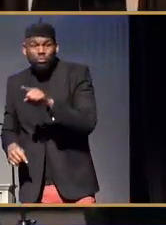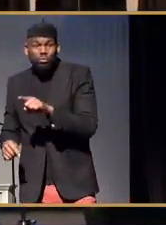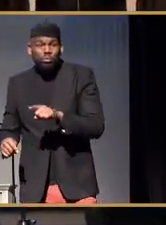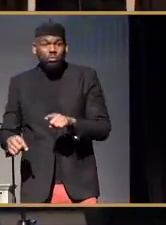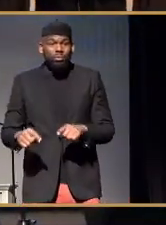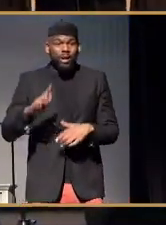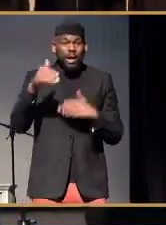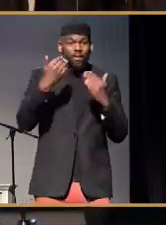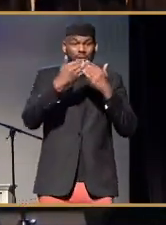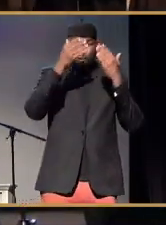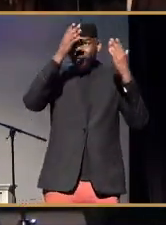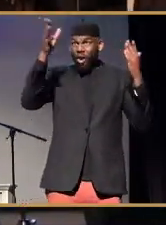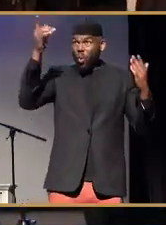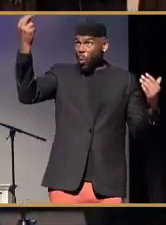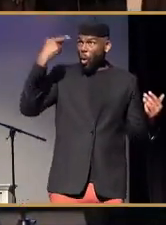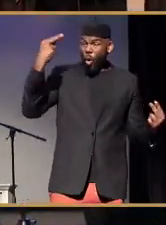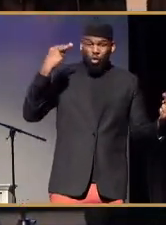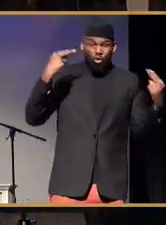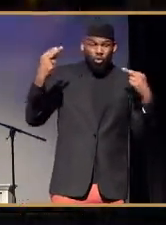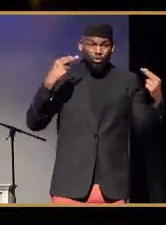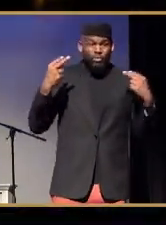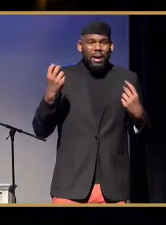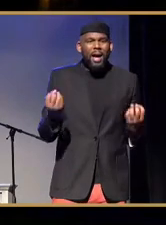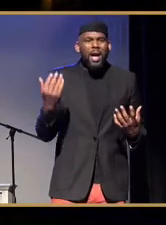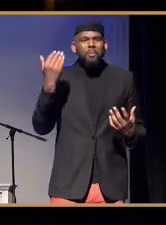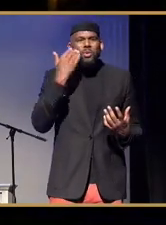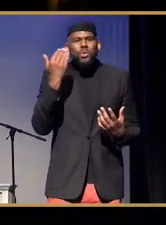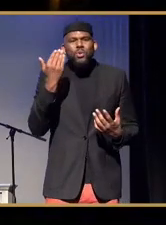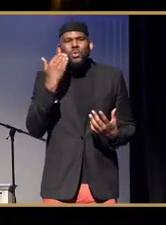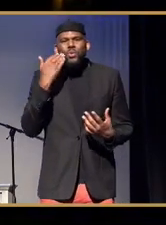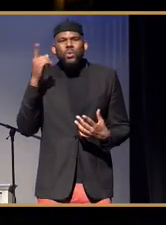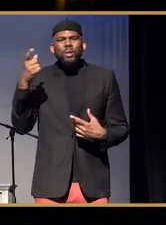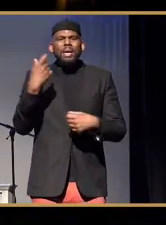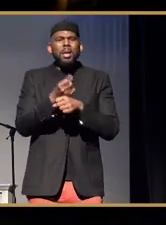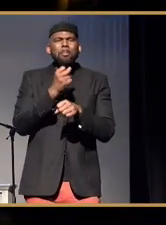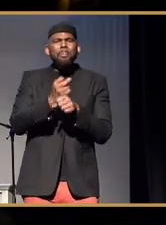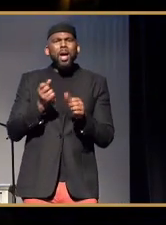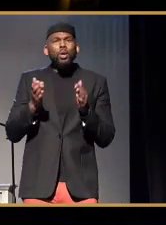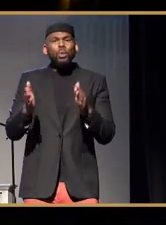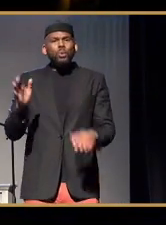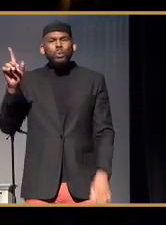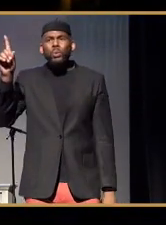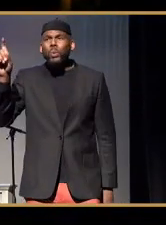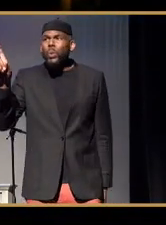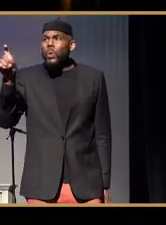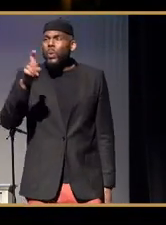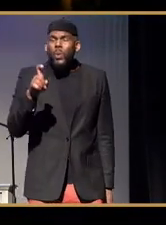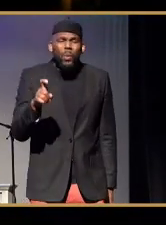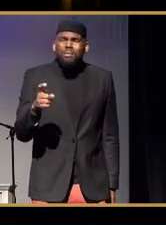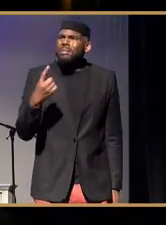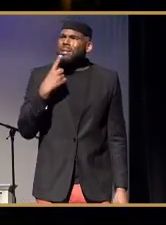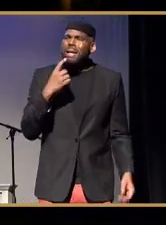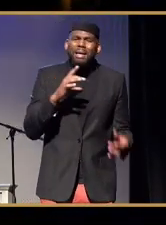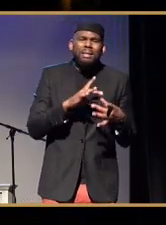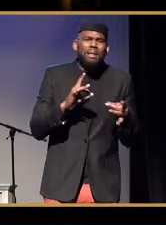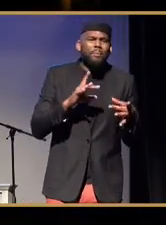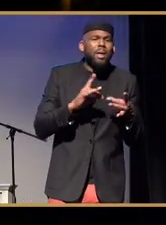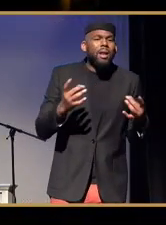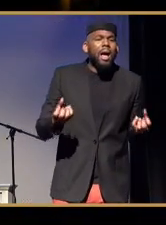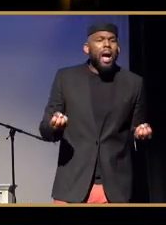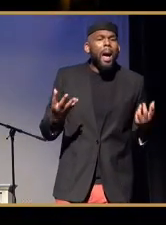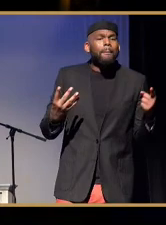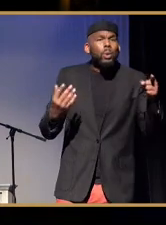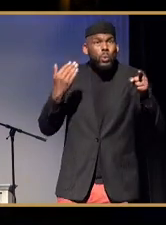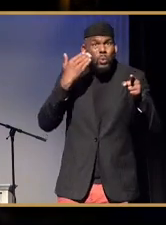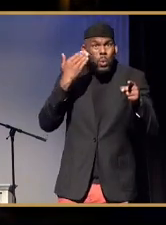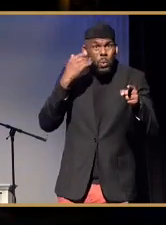watches over me. How many of you know He's a way maker? Come on, let the Redeemer of the Lord say so. How many of you know He's a